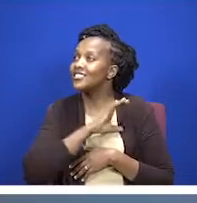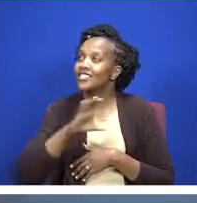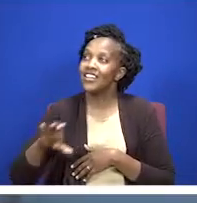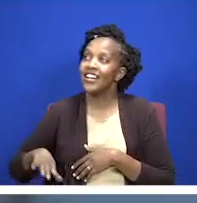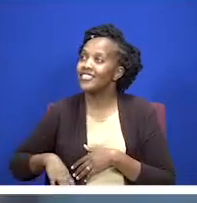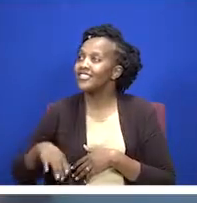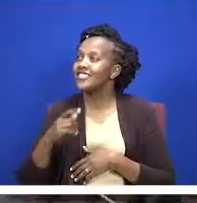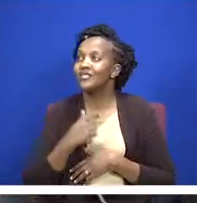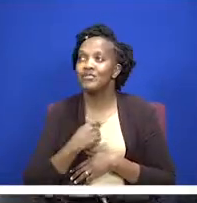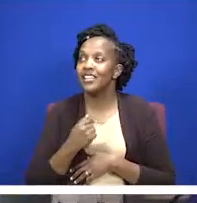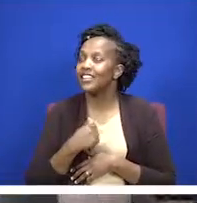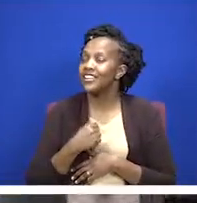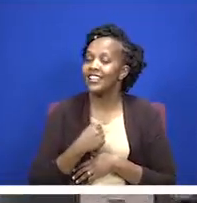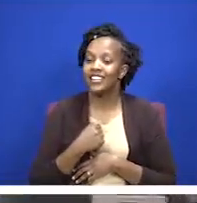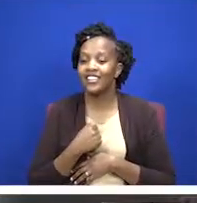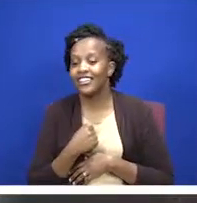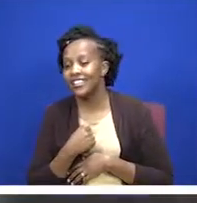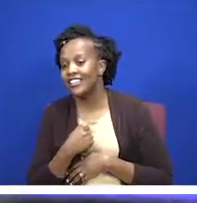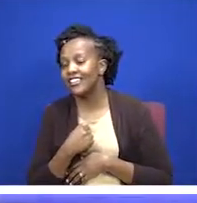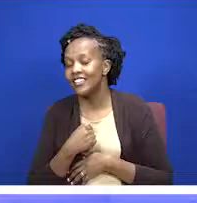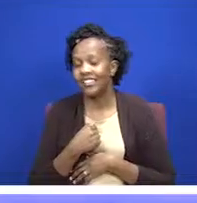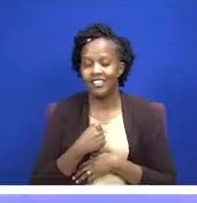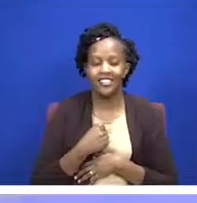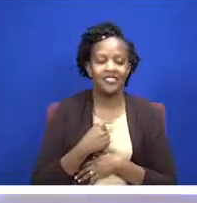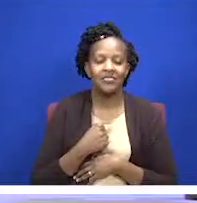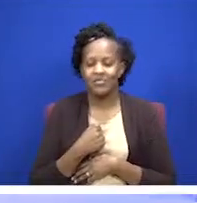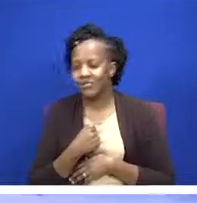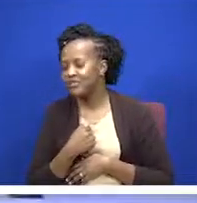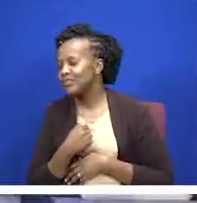Holiness is Christ in me.